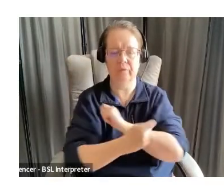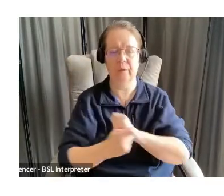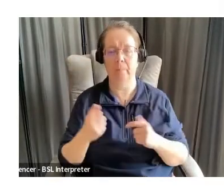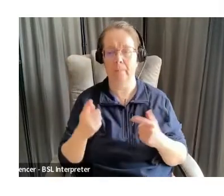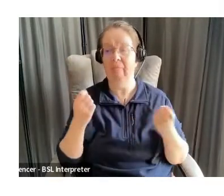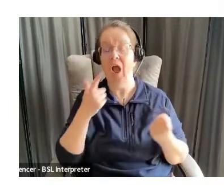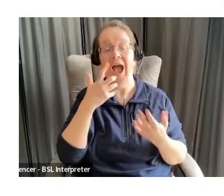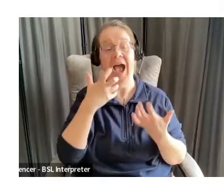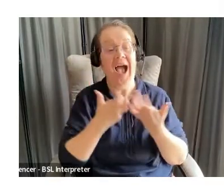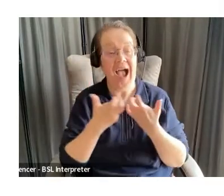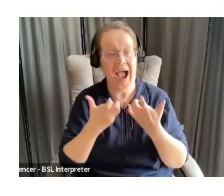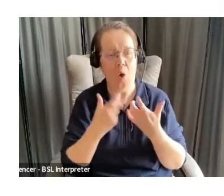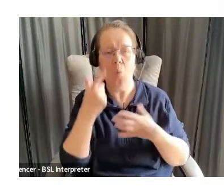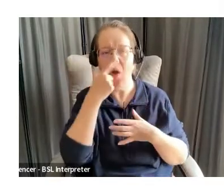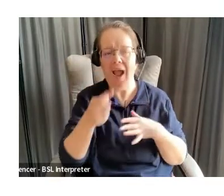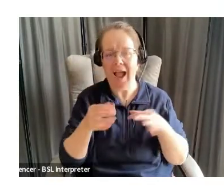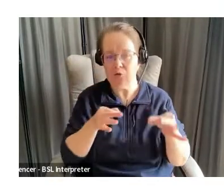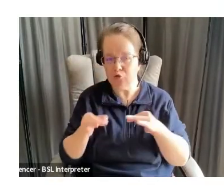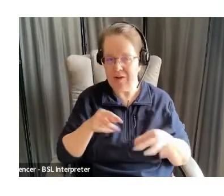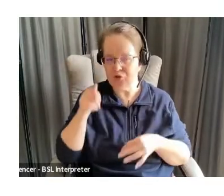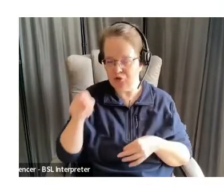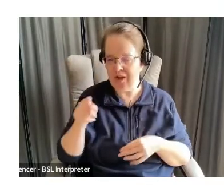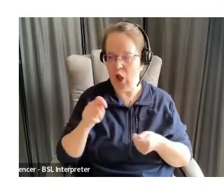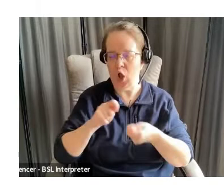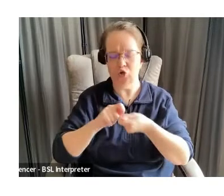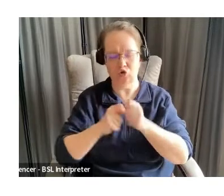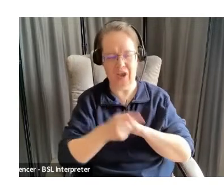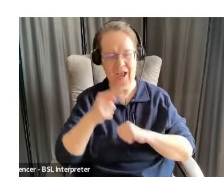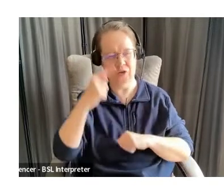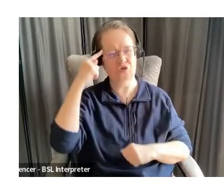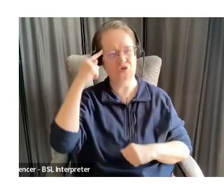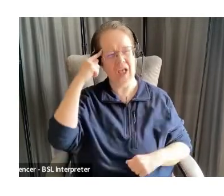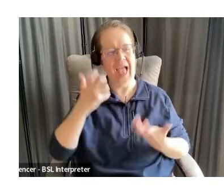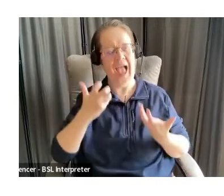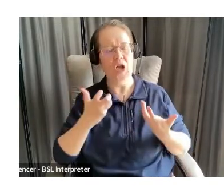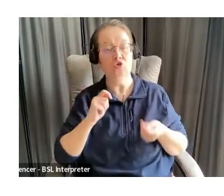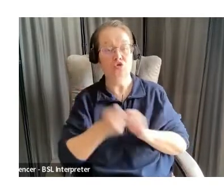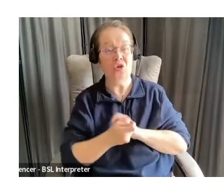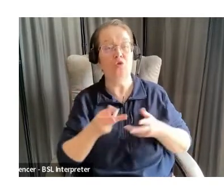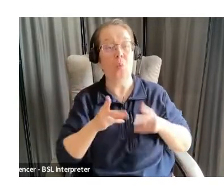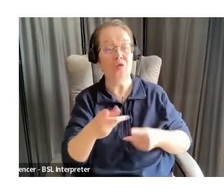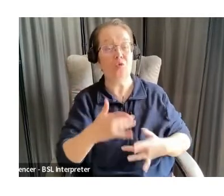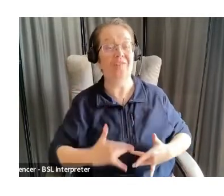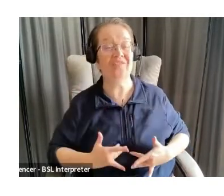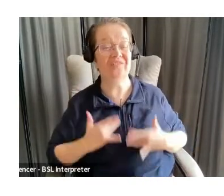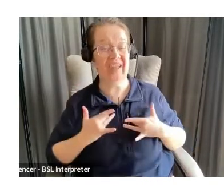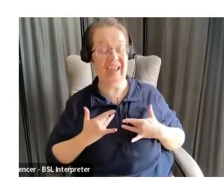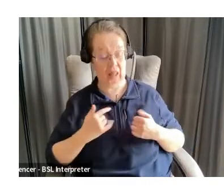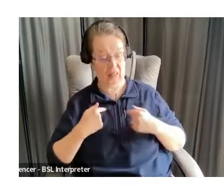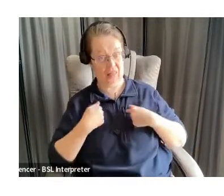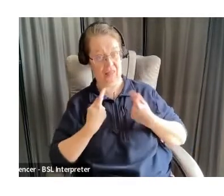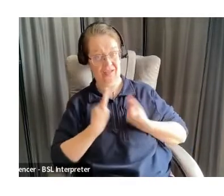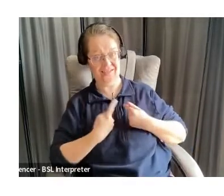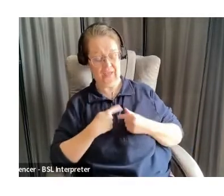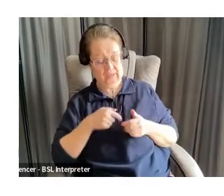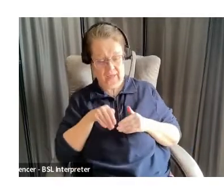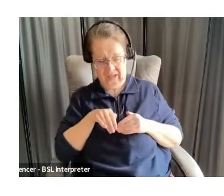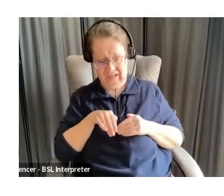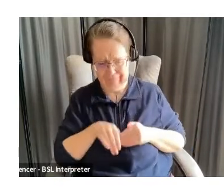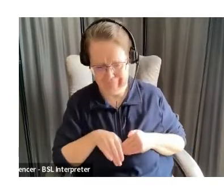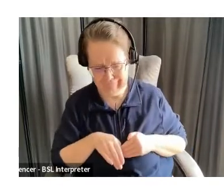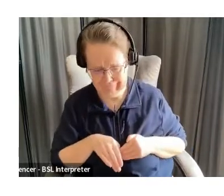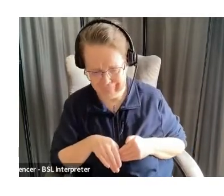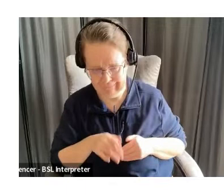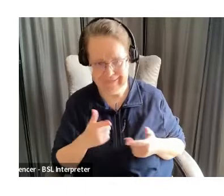powerful techniques that you can use. It can change the way that you feel about yourself as you're just about to enter into